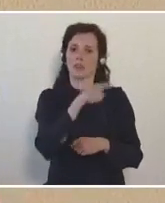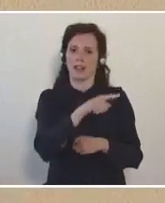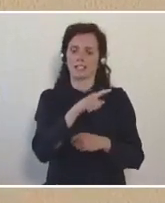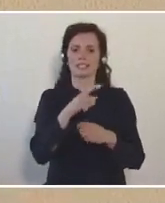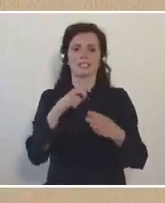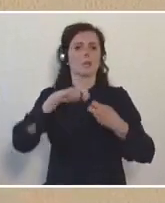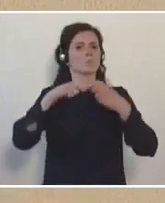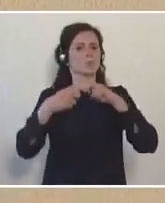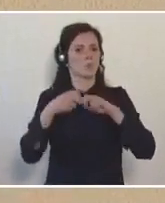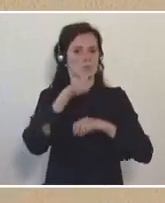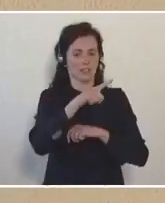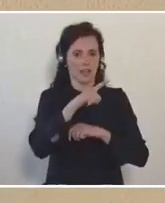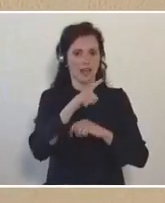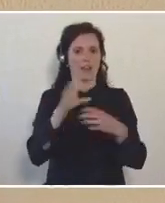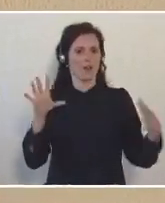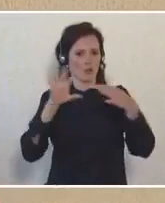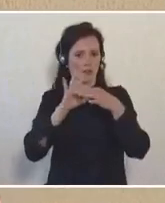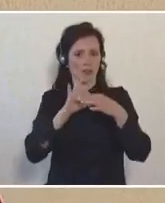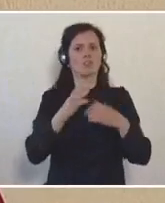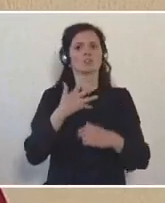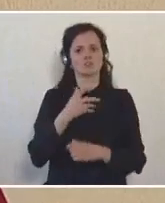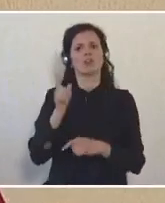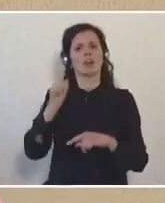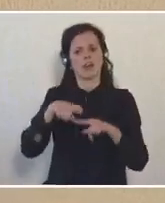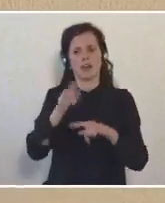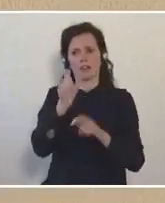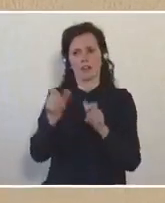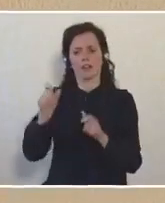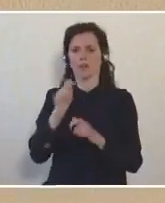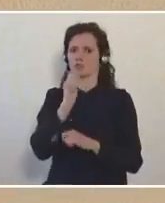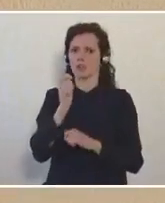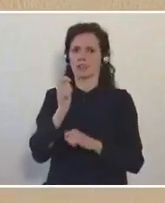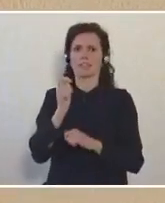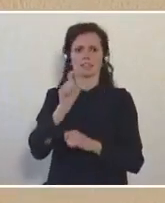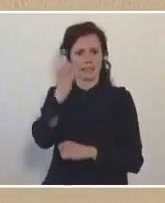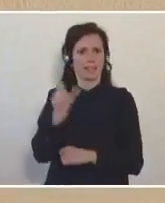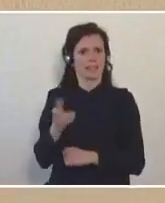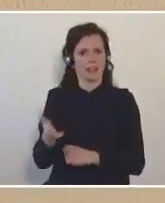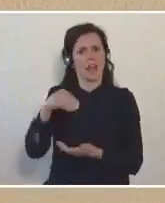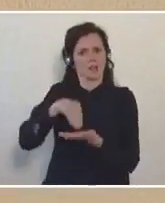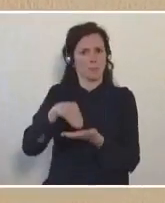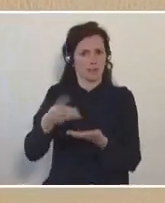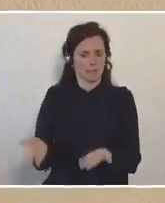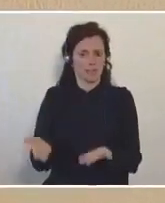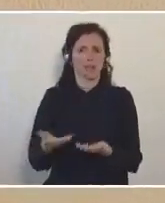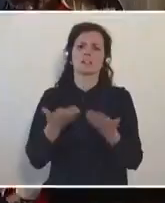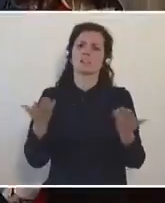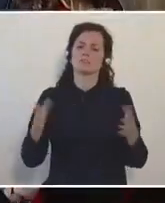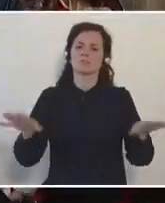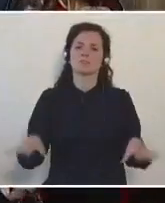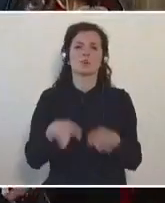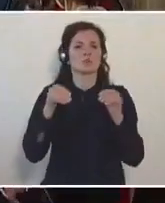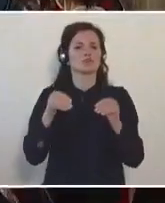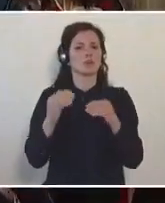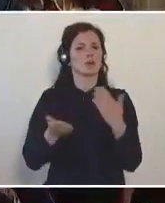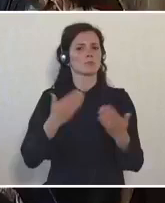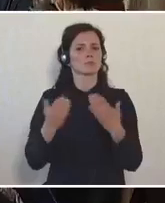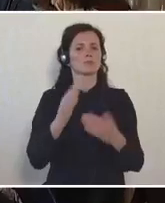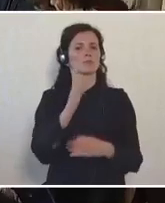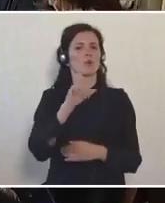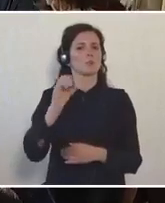who are physically present here. So let's start with Bloomberg, Alessandro Speciale.